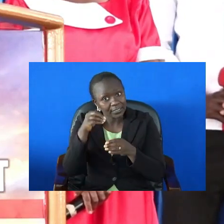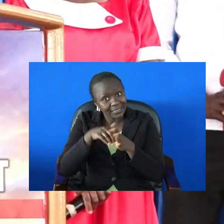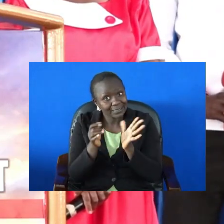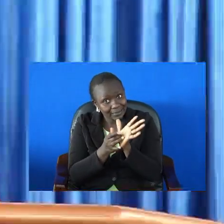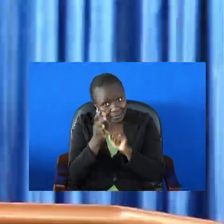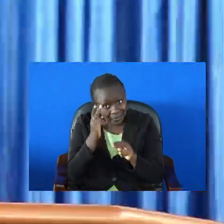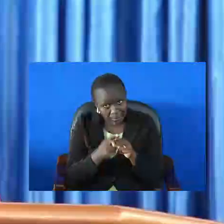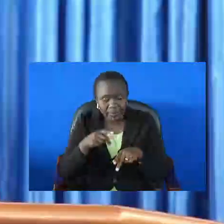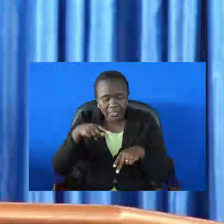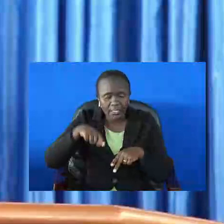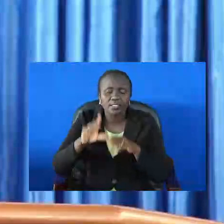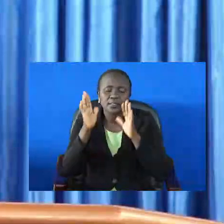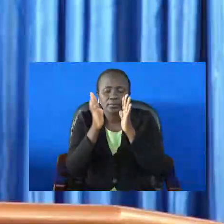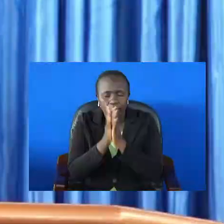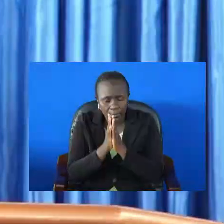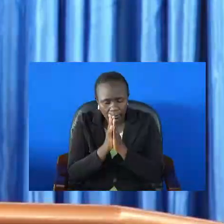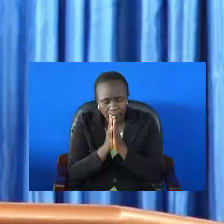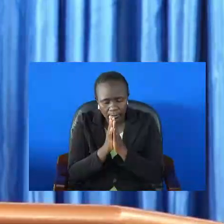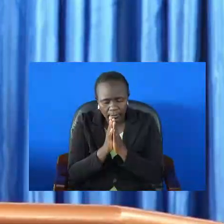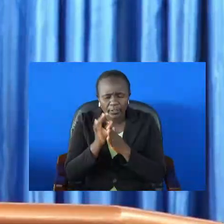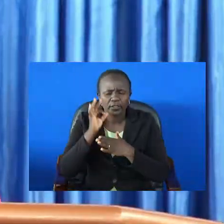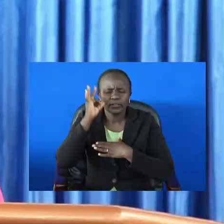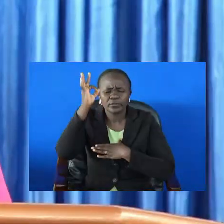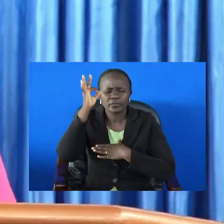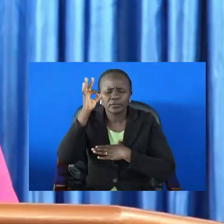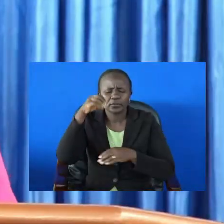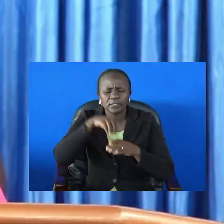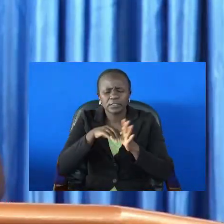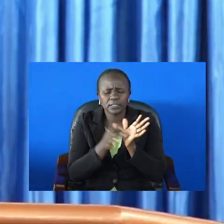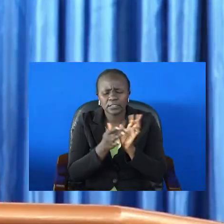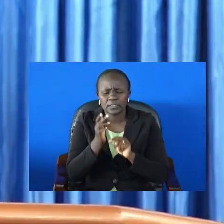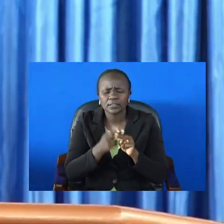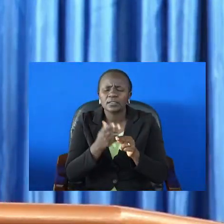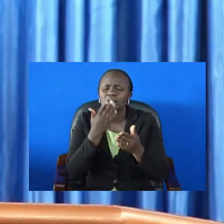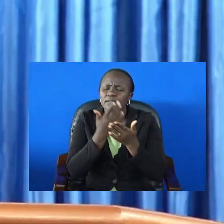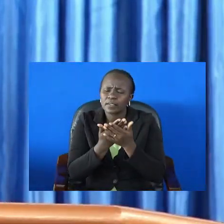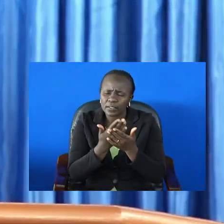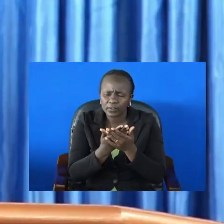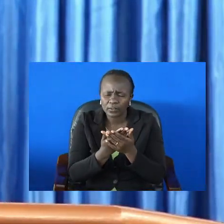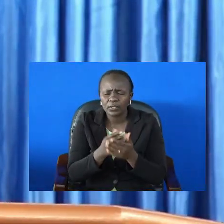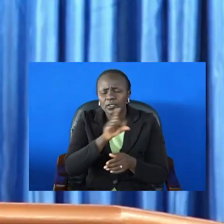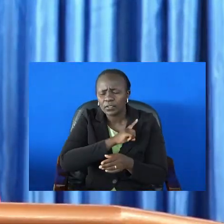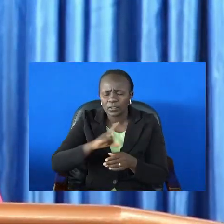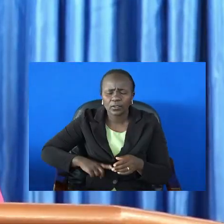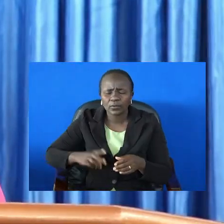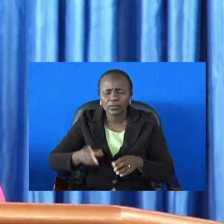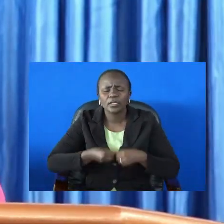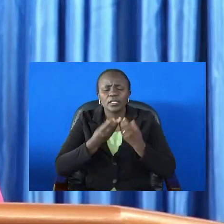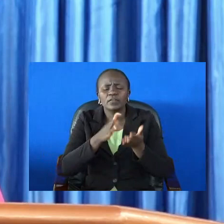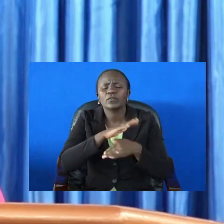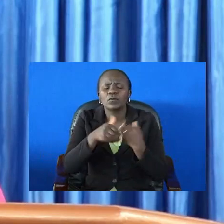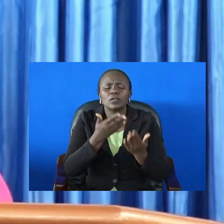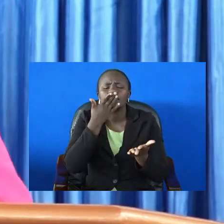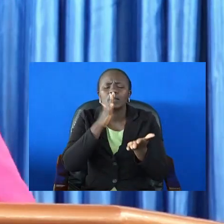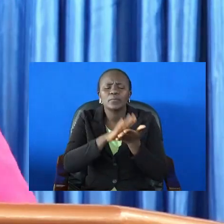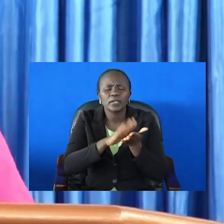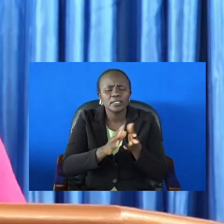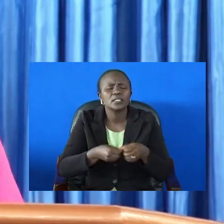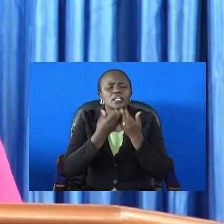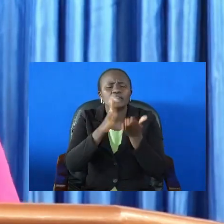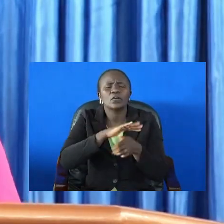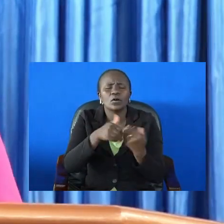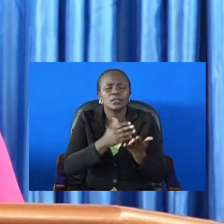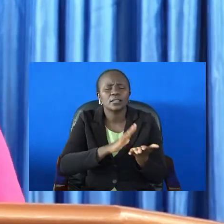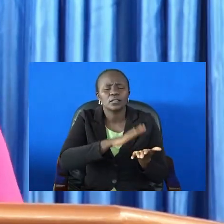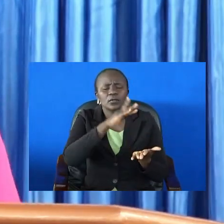Jesus' name. Let's pray. Father, in Jesus' name, I thank you. Lord, I give you all the praise and I give you all the